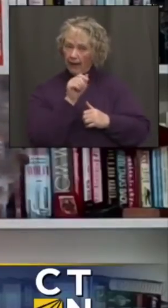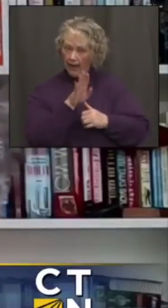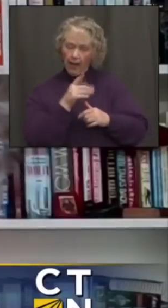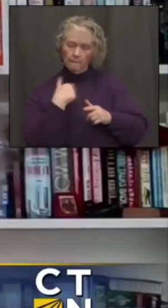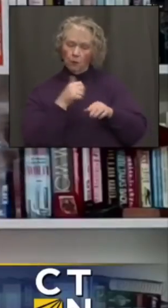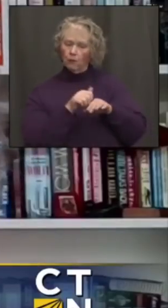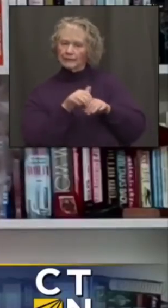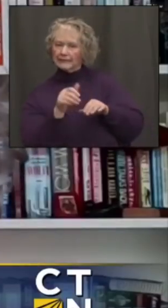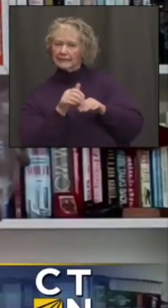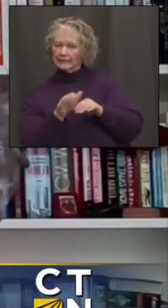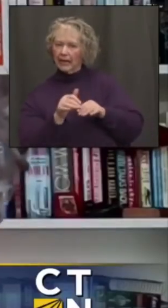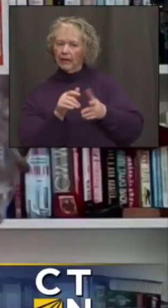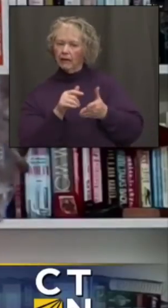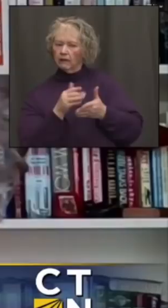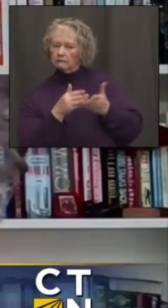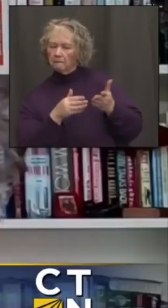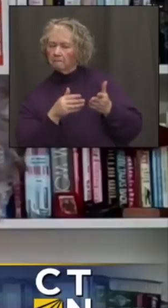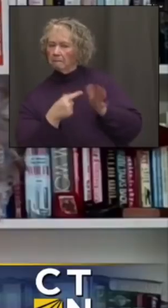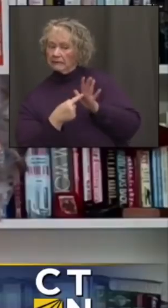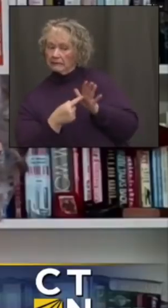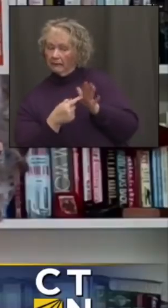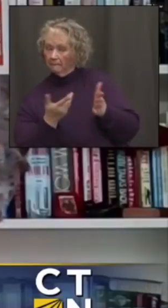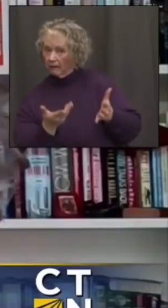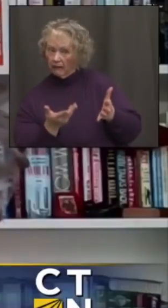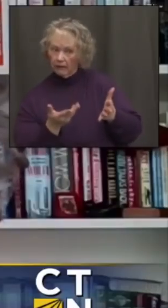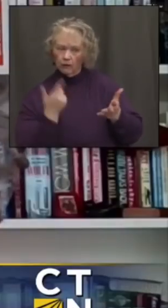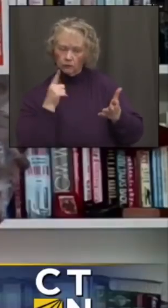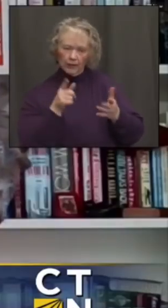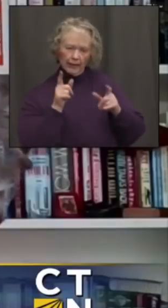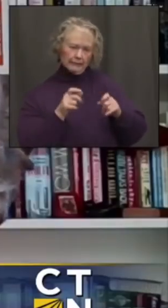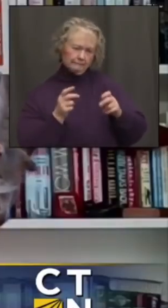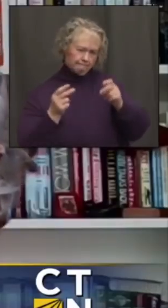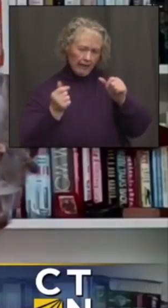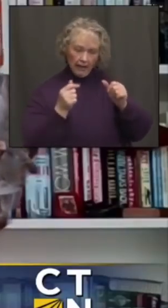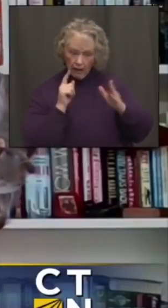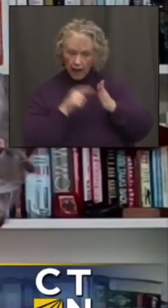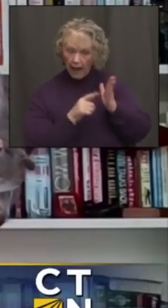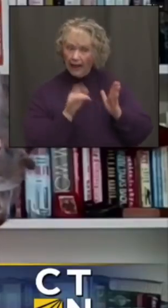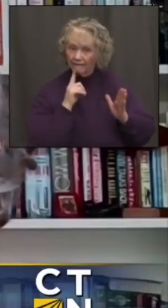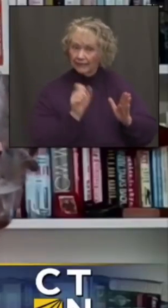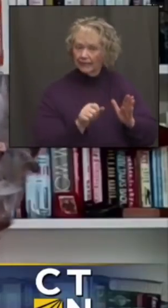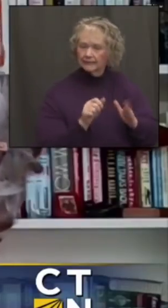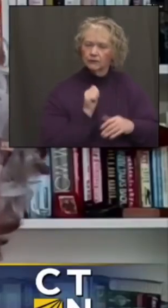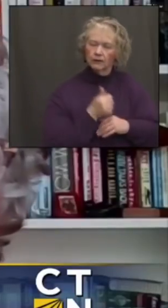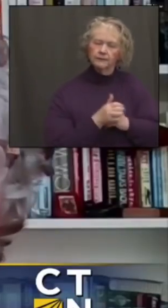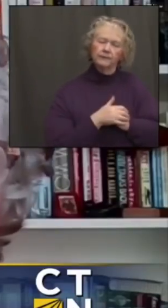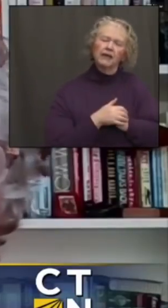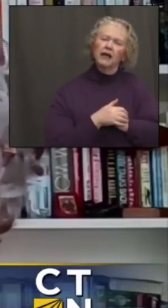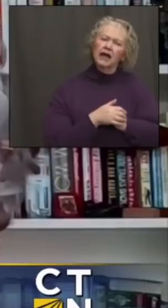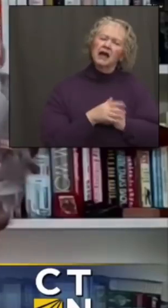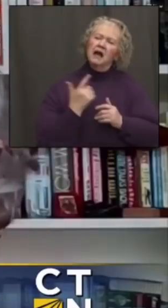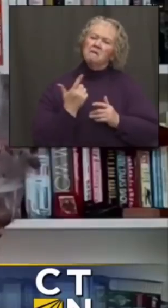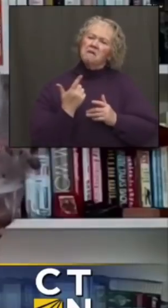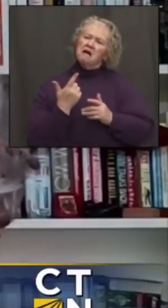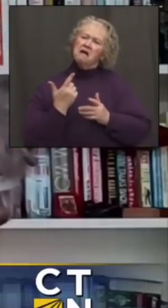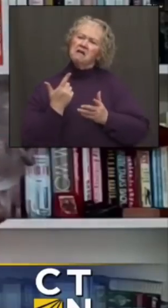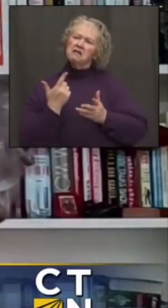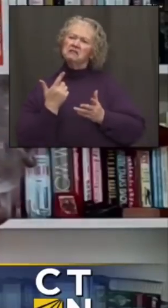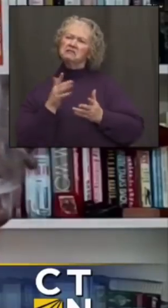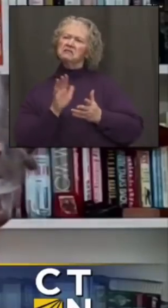in the state laboratory, which we haven't had up until now. And we're also coordinating with 3 private labs in the